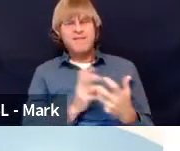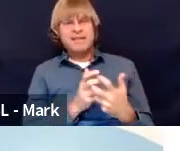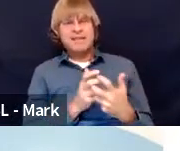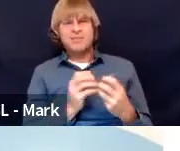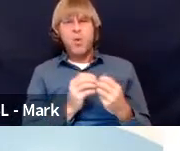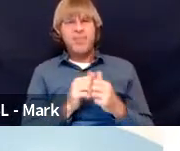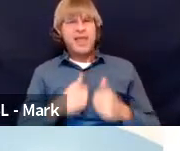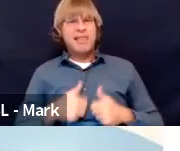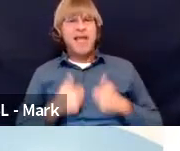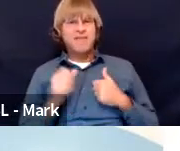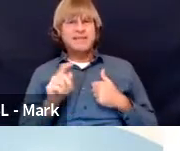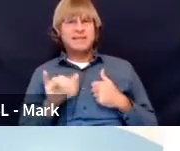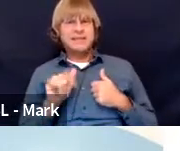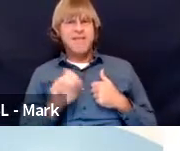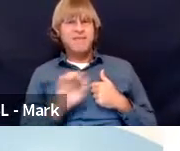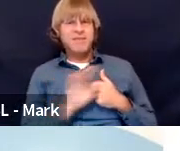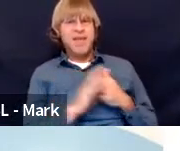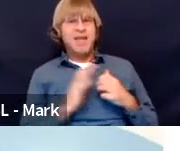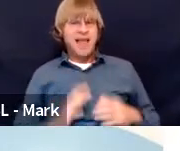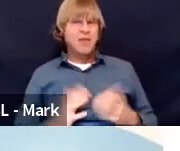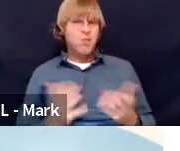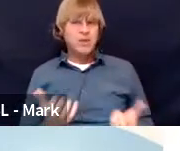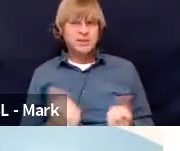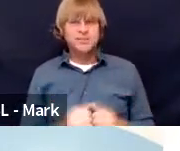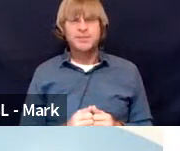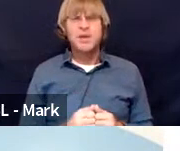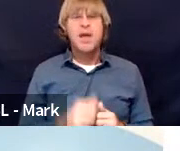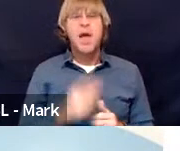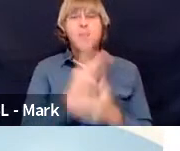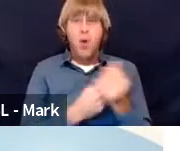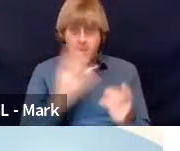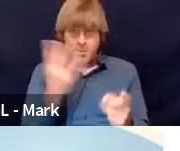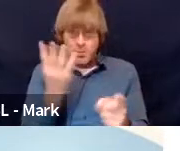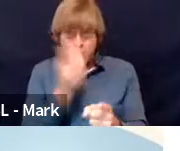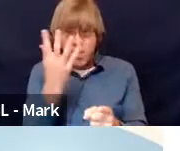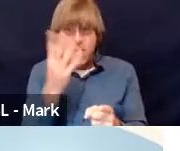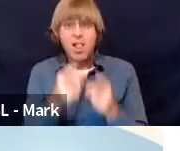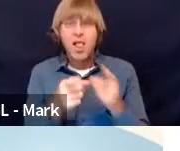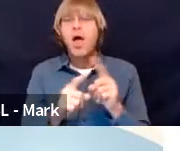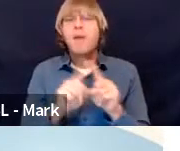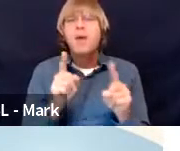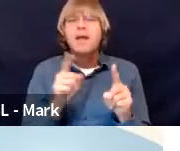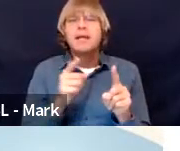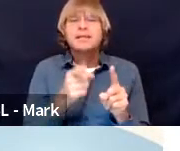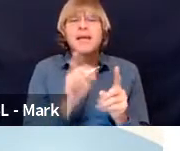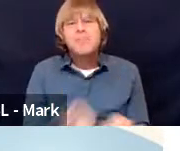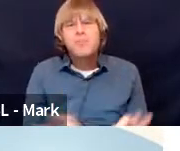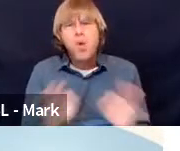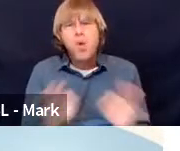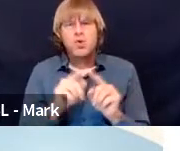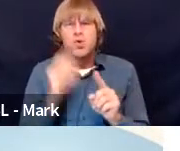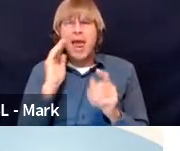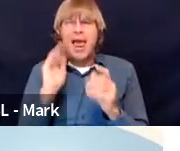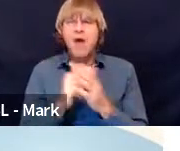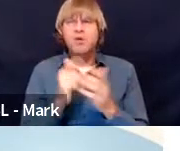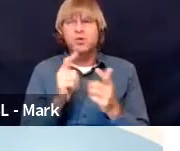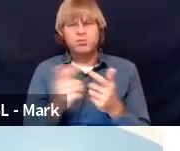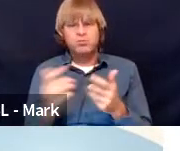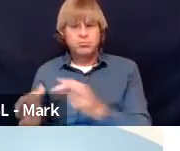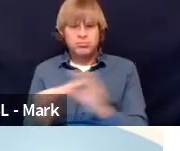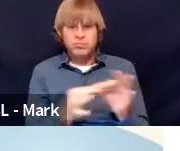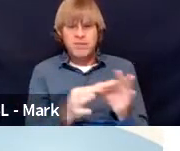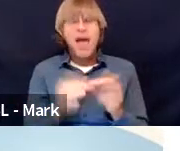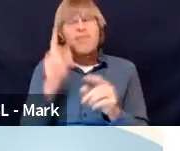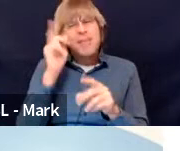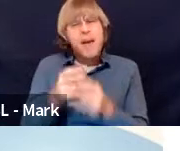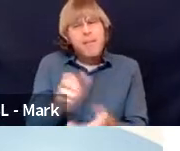with the lifestyle vibe that the client was going for. Both are beautiful, but it is important to know ahead of time. That's why I say think